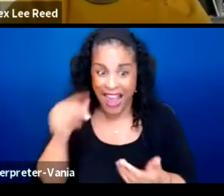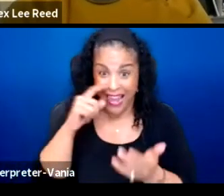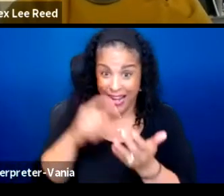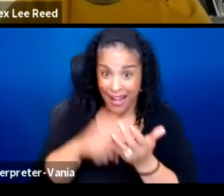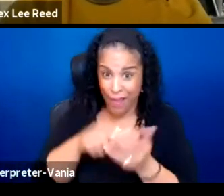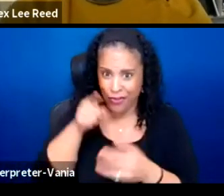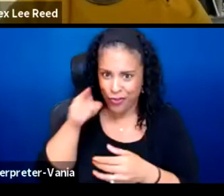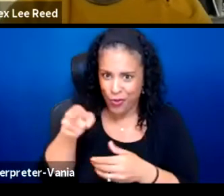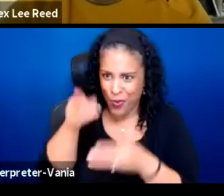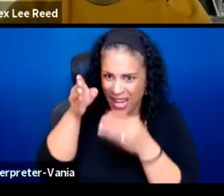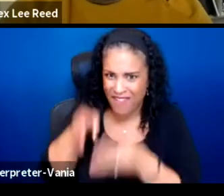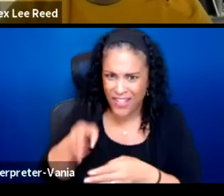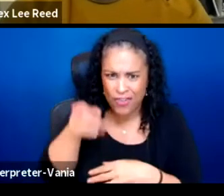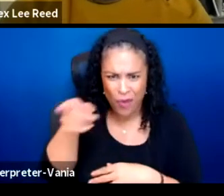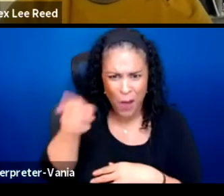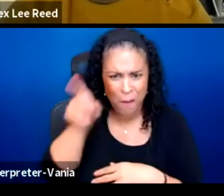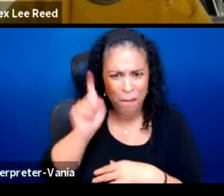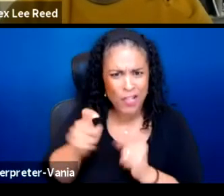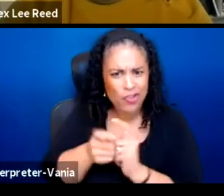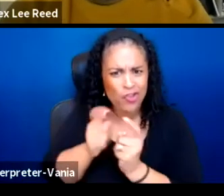something that needs to be changed.